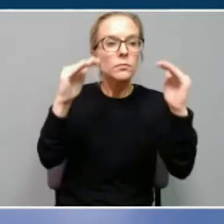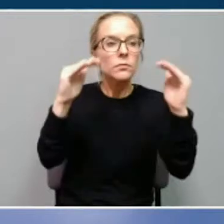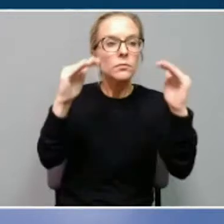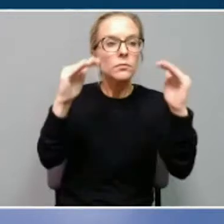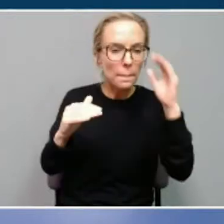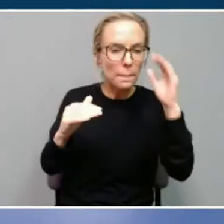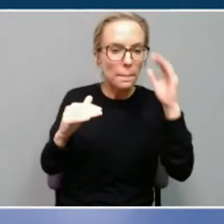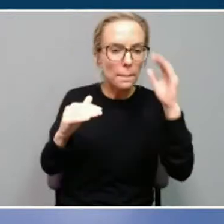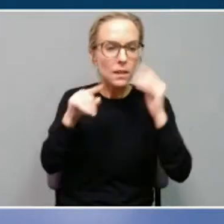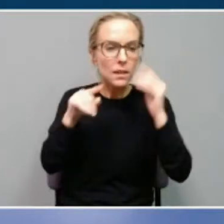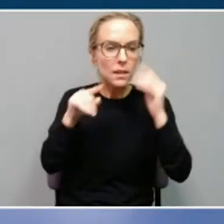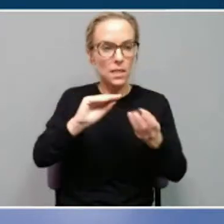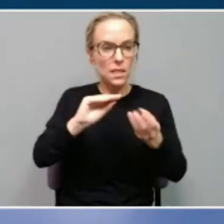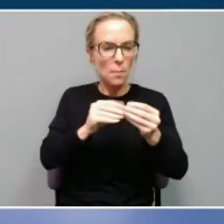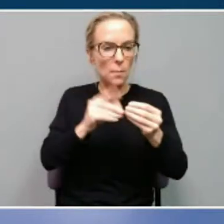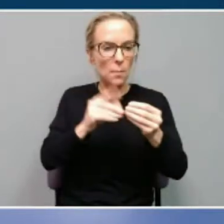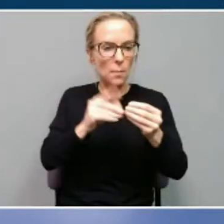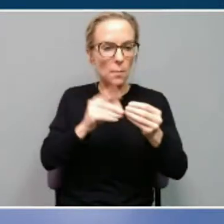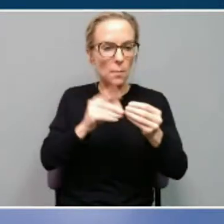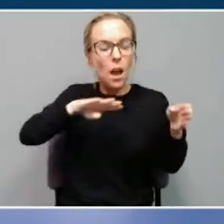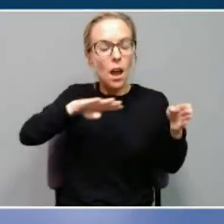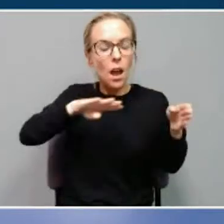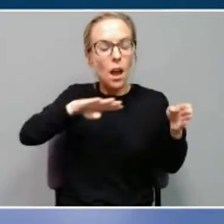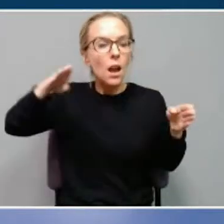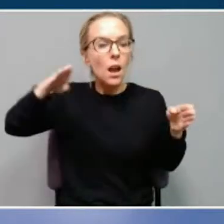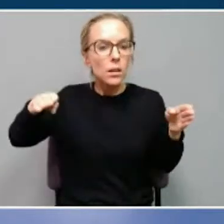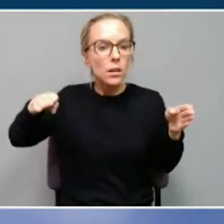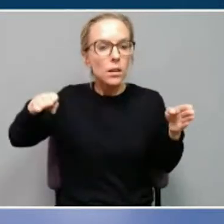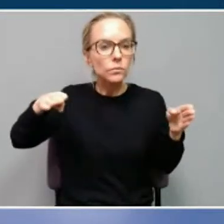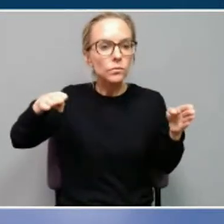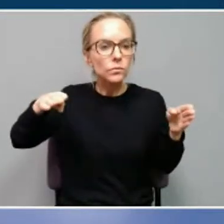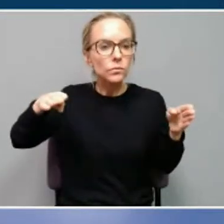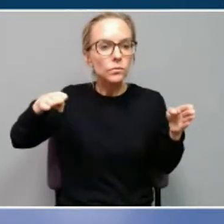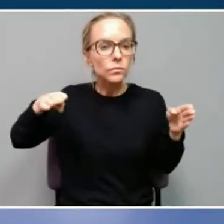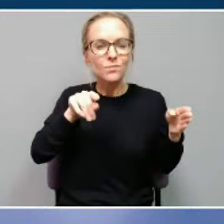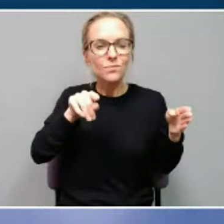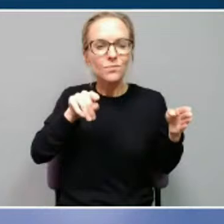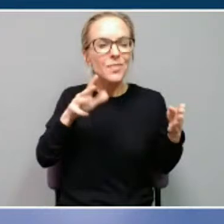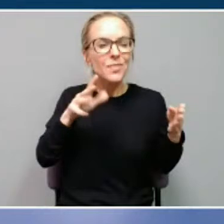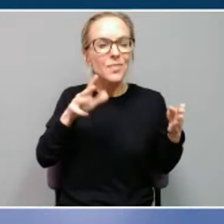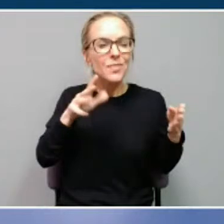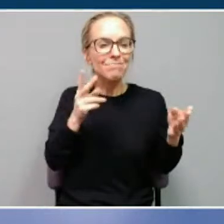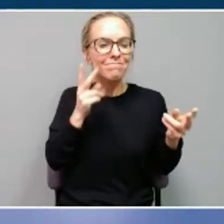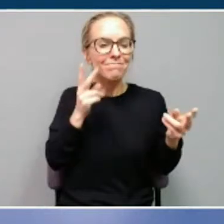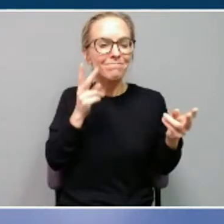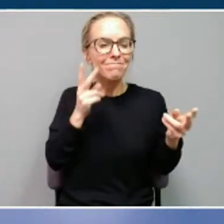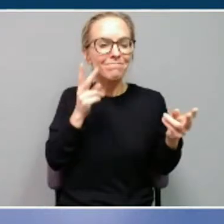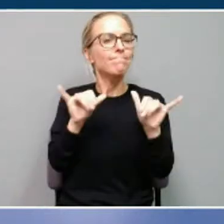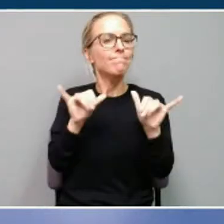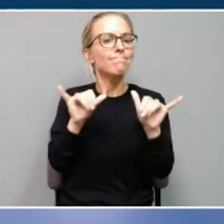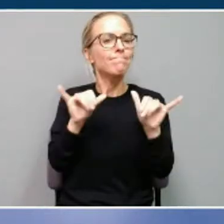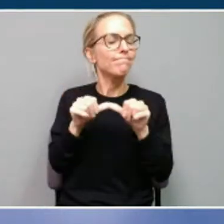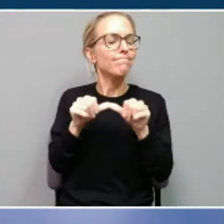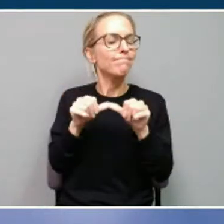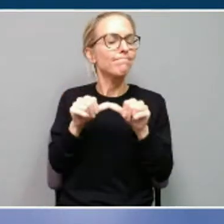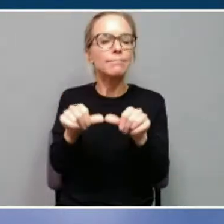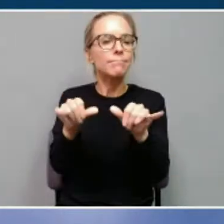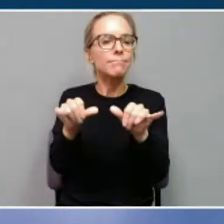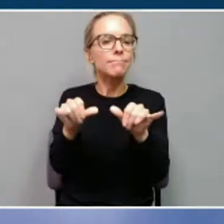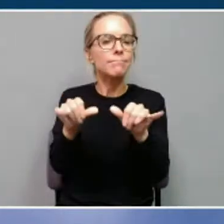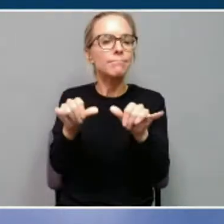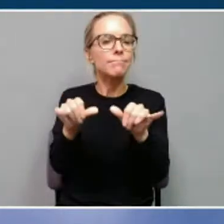numbers fluctuate a little bit, but we're seeing them hold up really